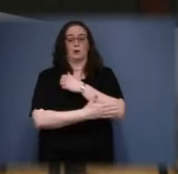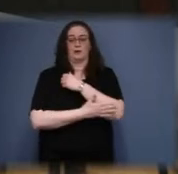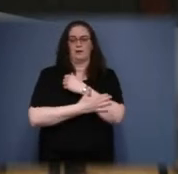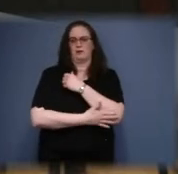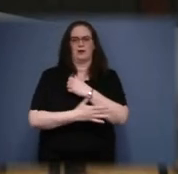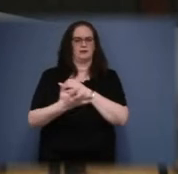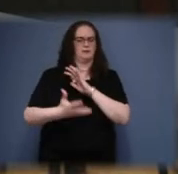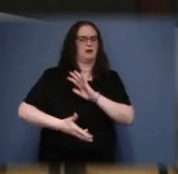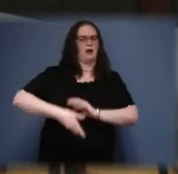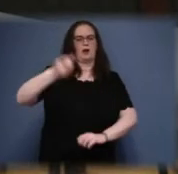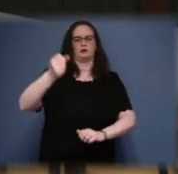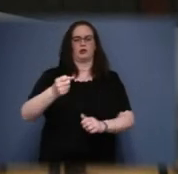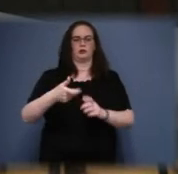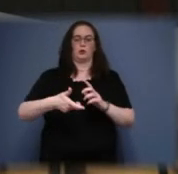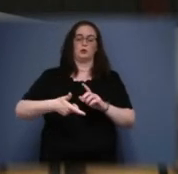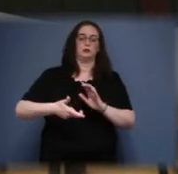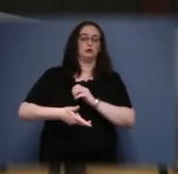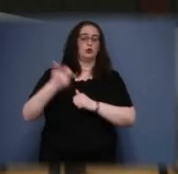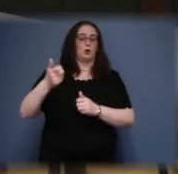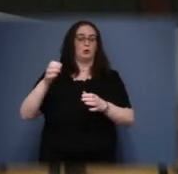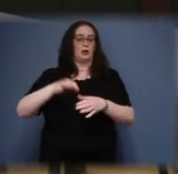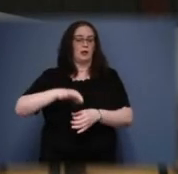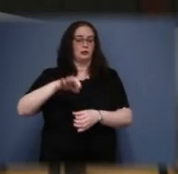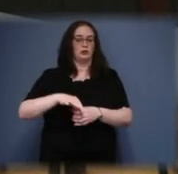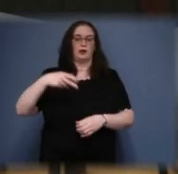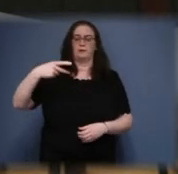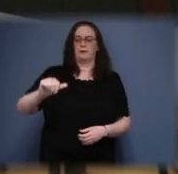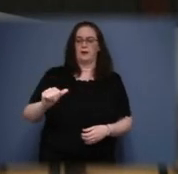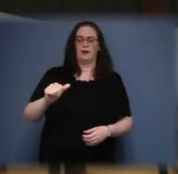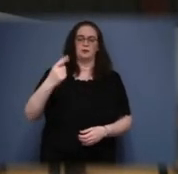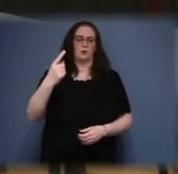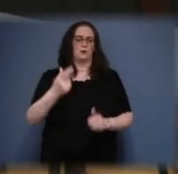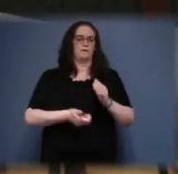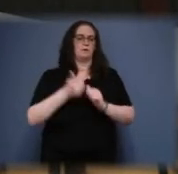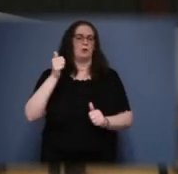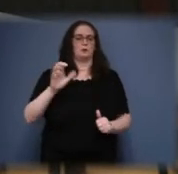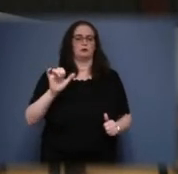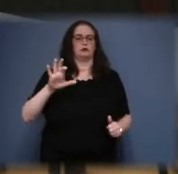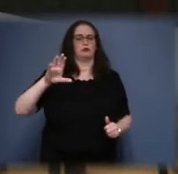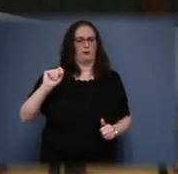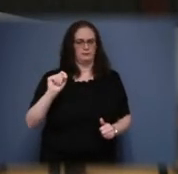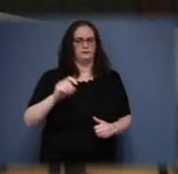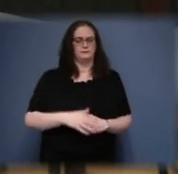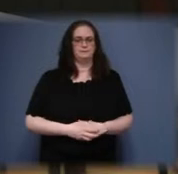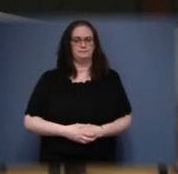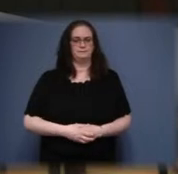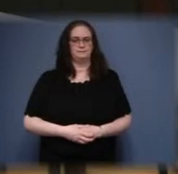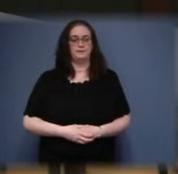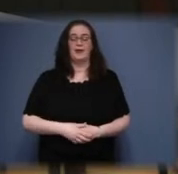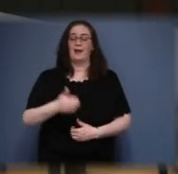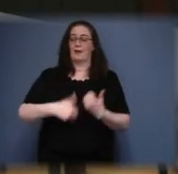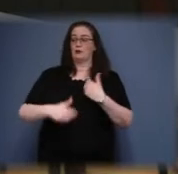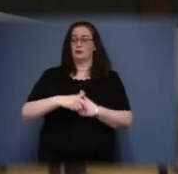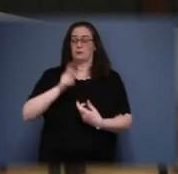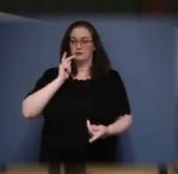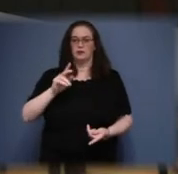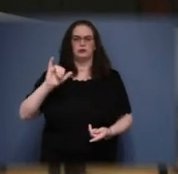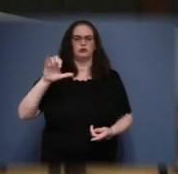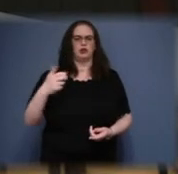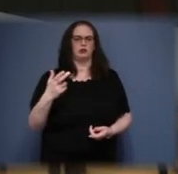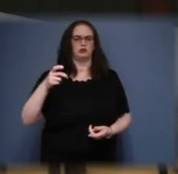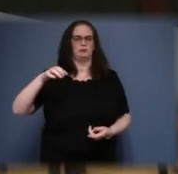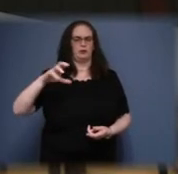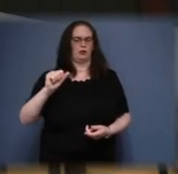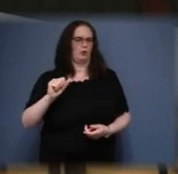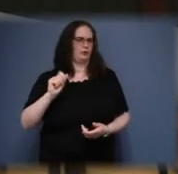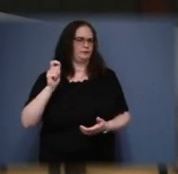been hijacked with stolen elections, and PA has one of the most corrupt. Every time you turn around, Josh Shapiro is enacting